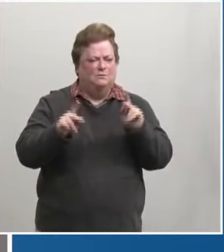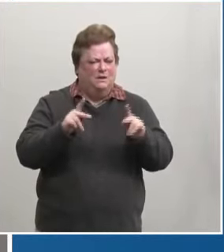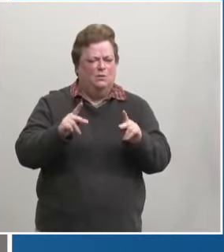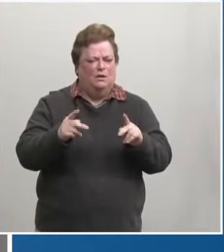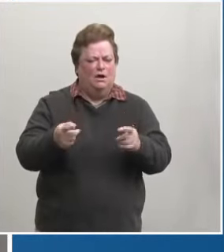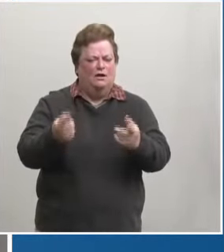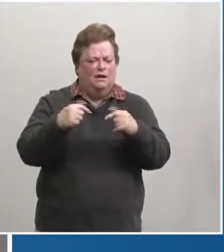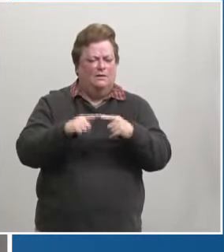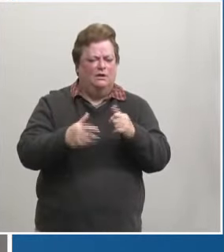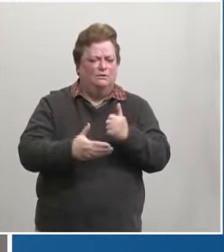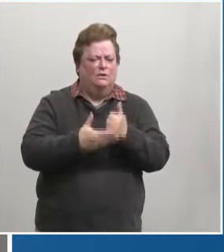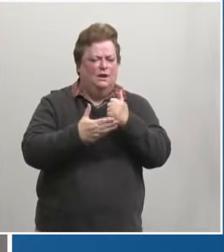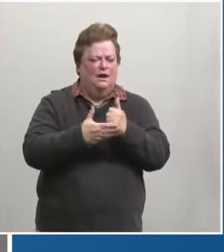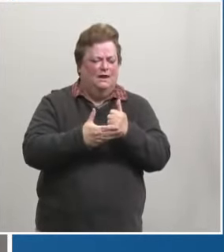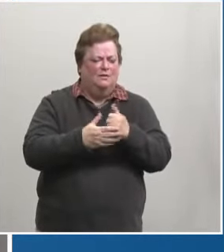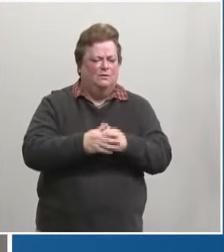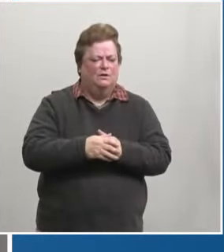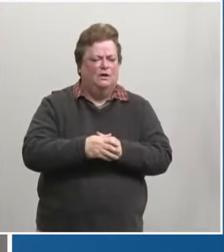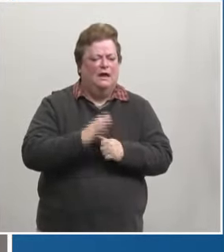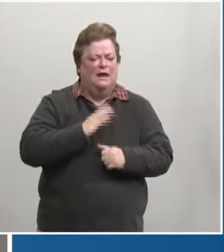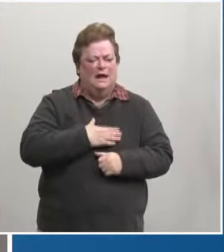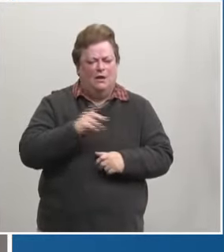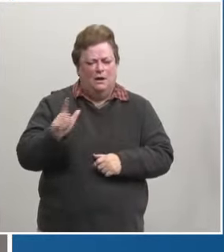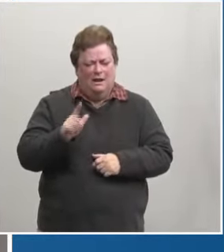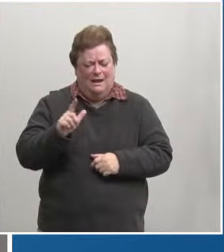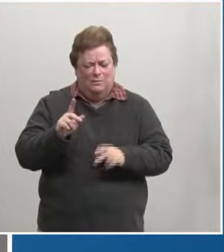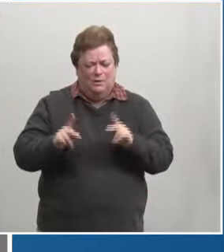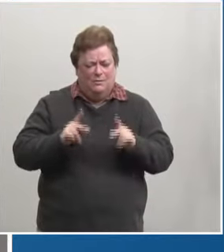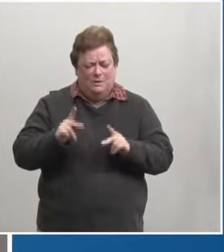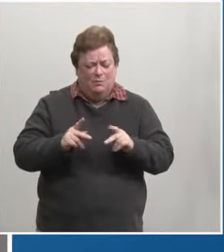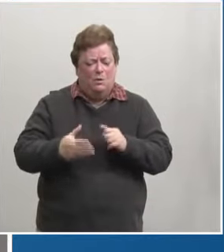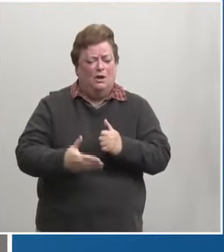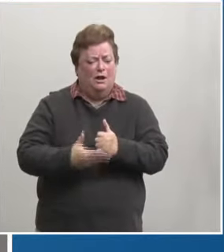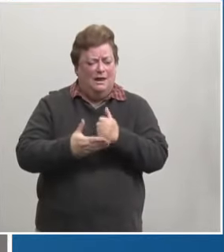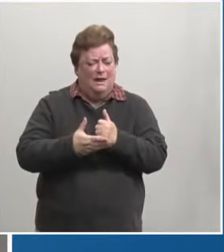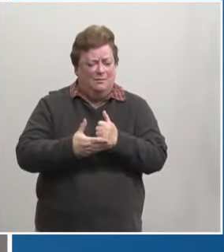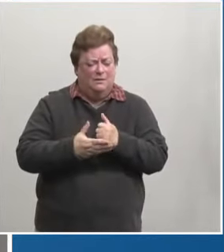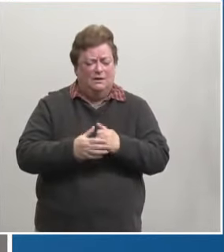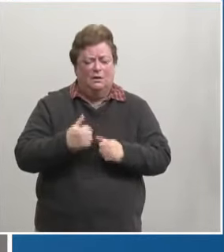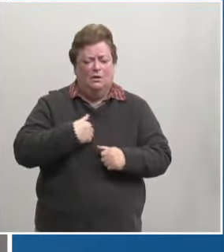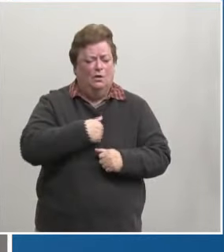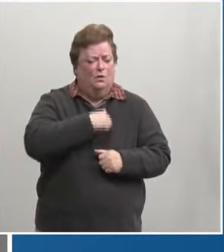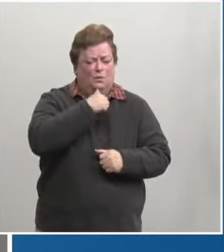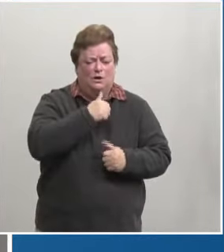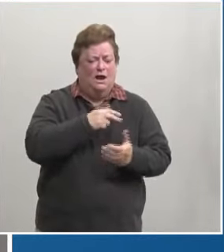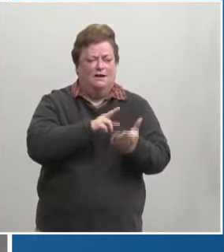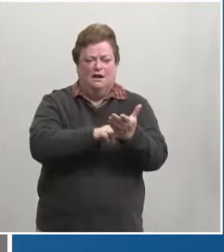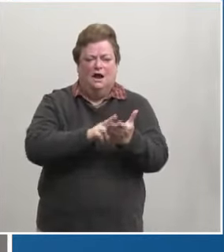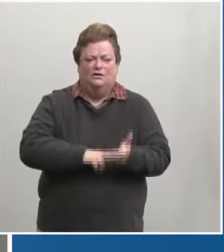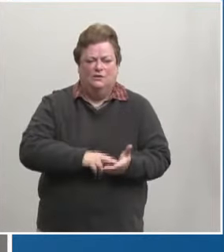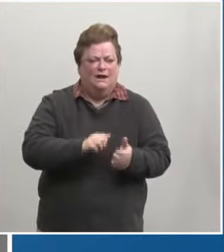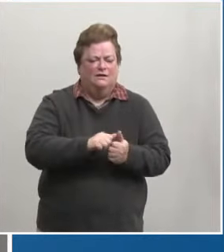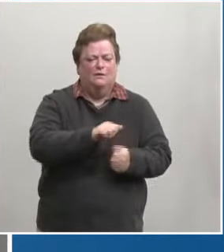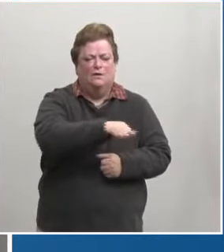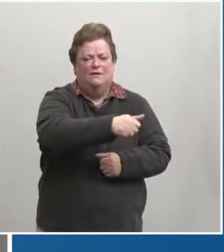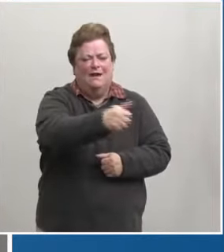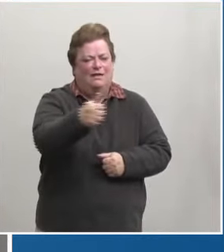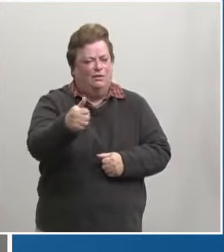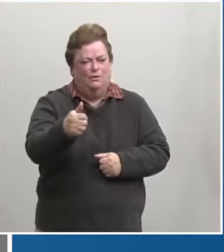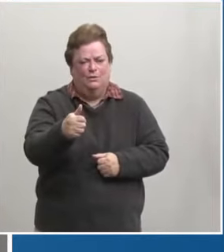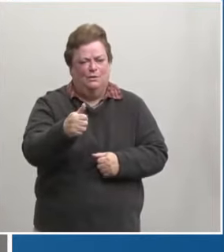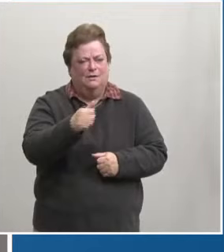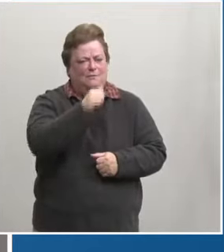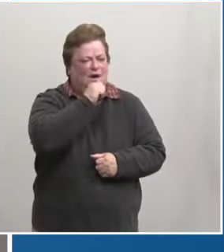are assisting. Our library folks are all assisting. We're not contracting, if that's what you're asking, with